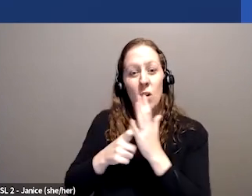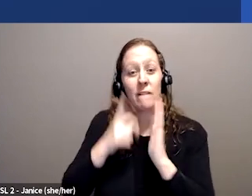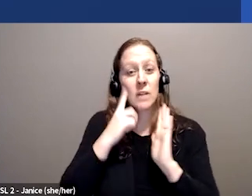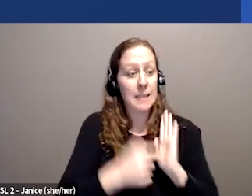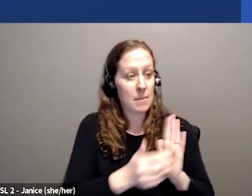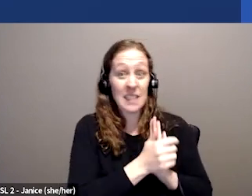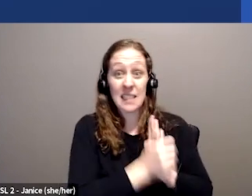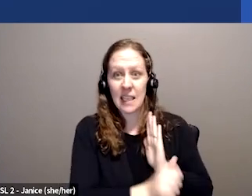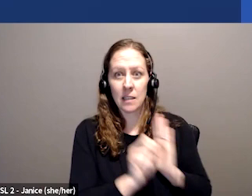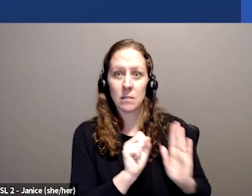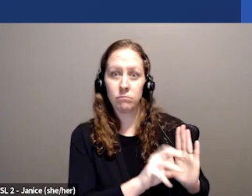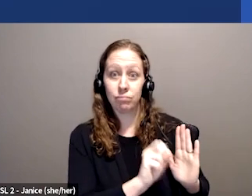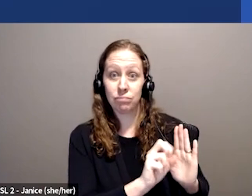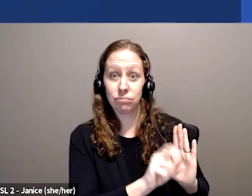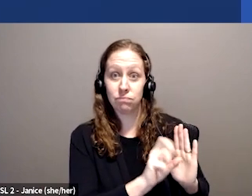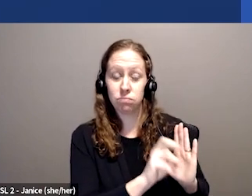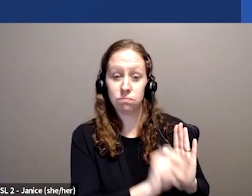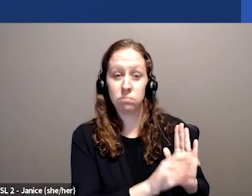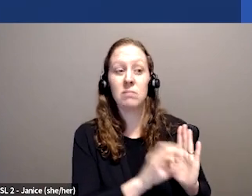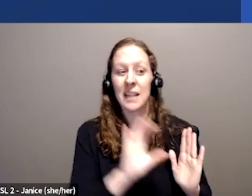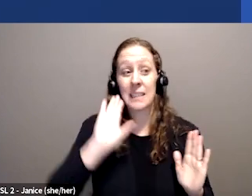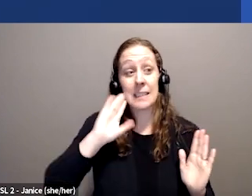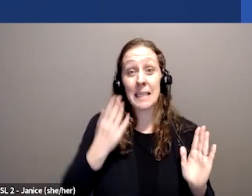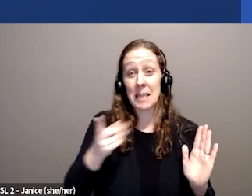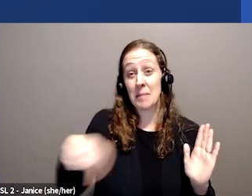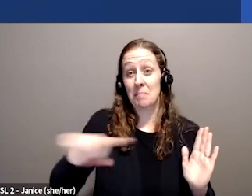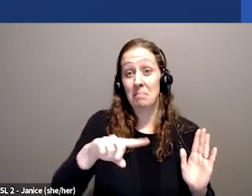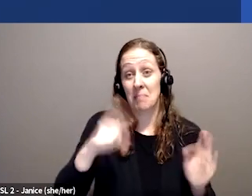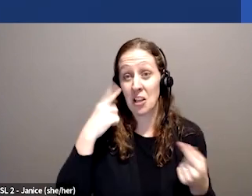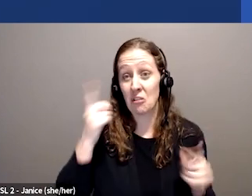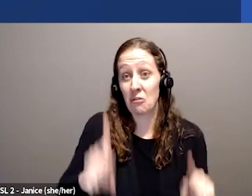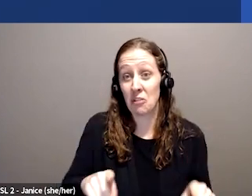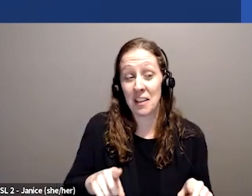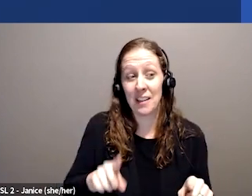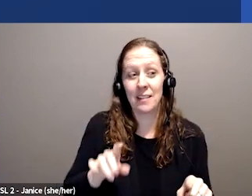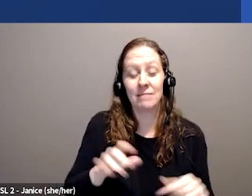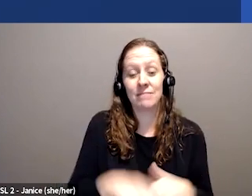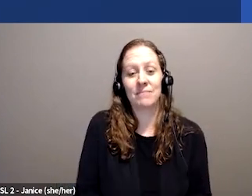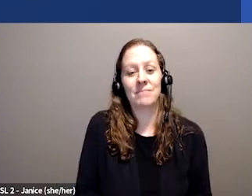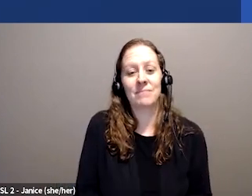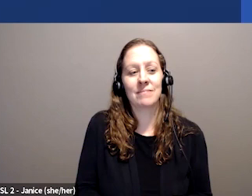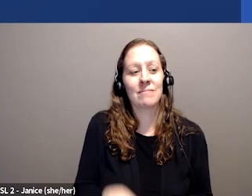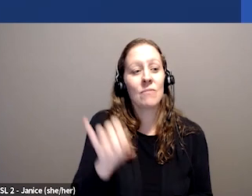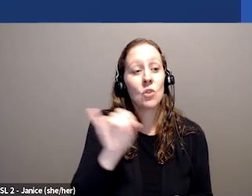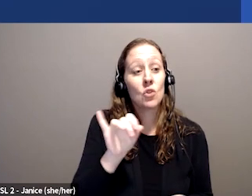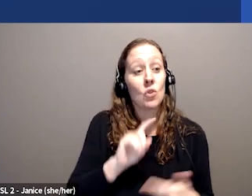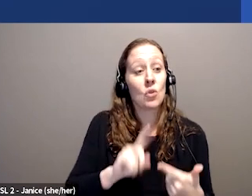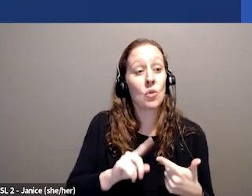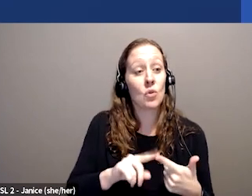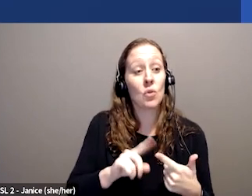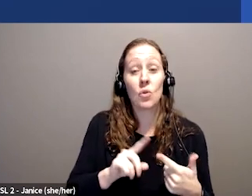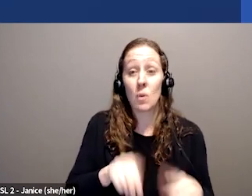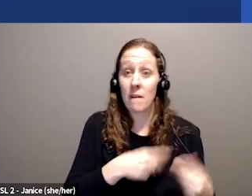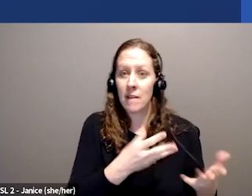needs, that seems to be a consensus that's been reached based on this online Delphi that we've conducted, as well as the importance of providing